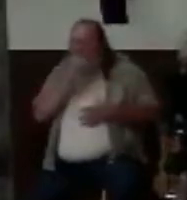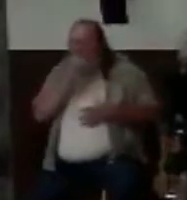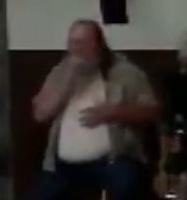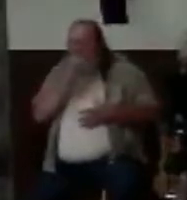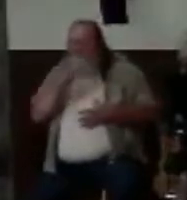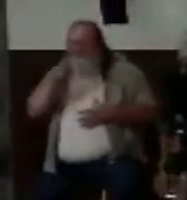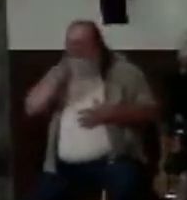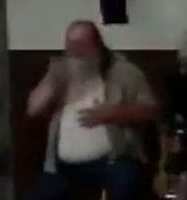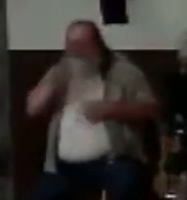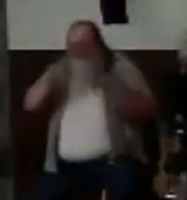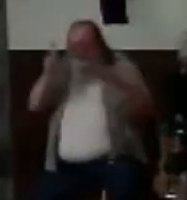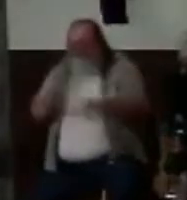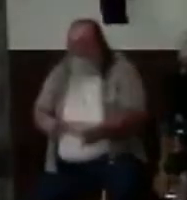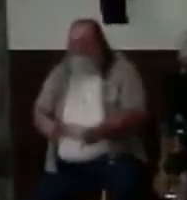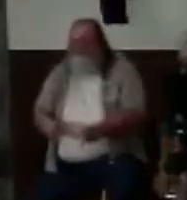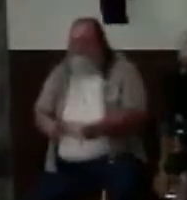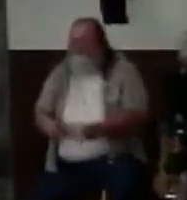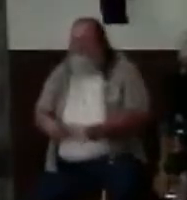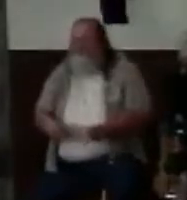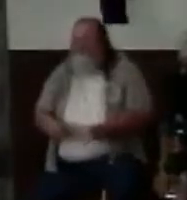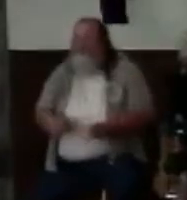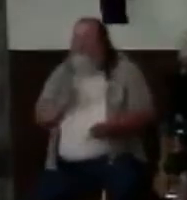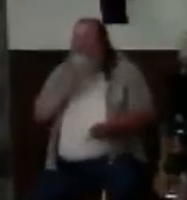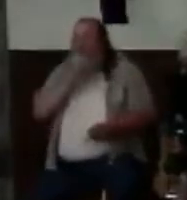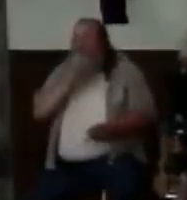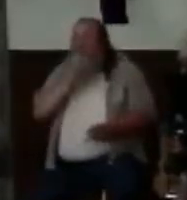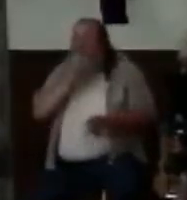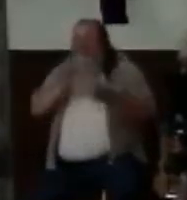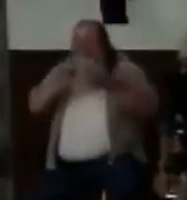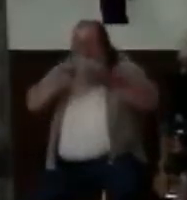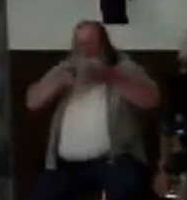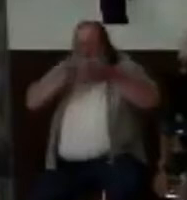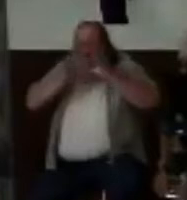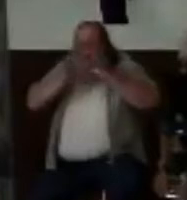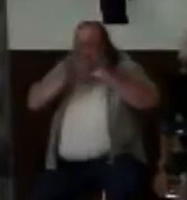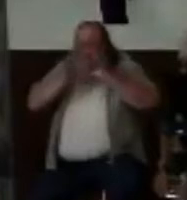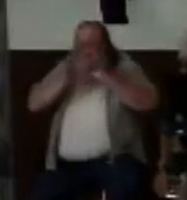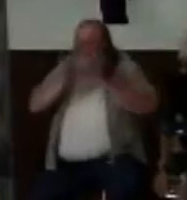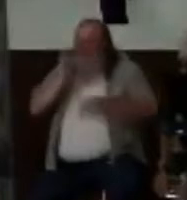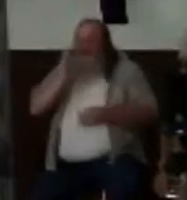thirsty may come and drink living water.